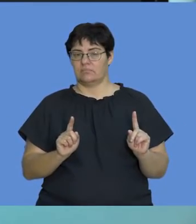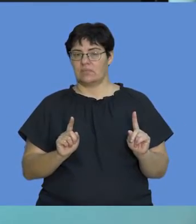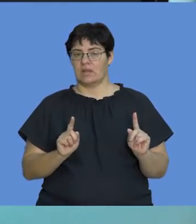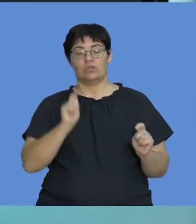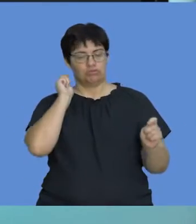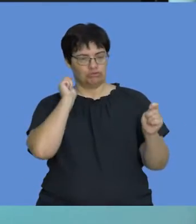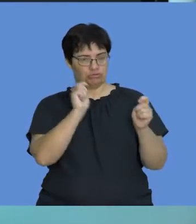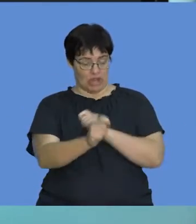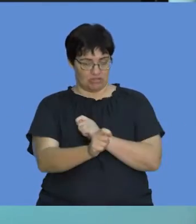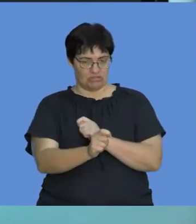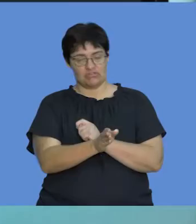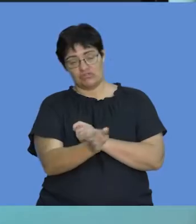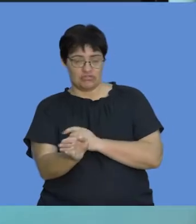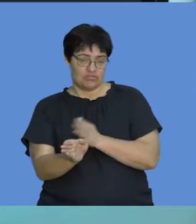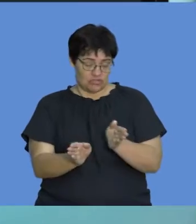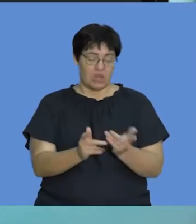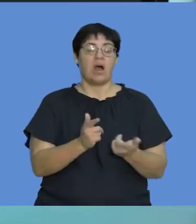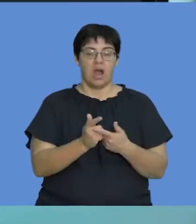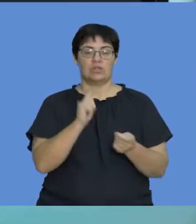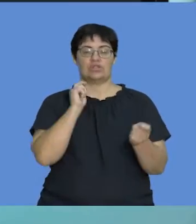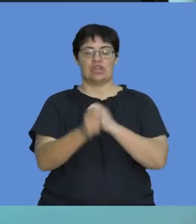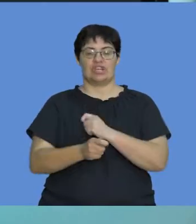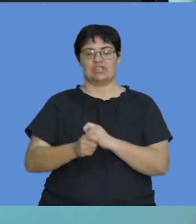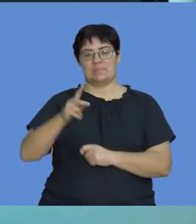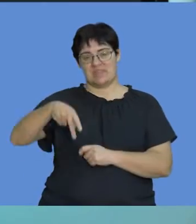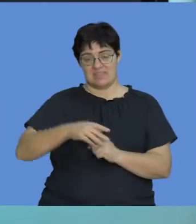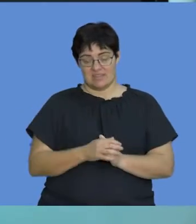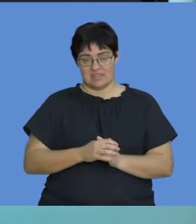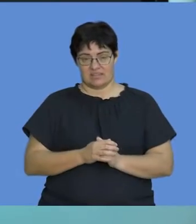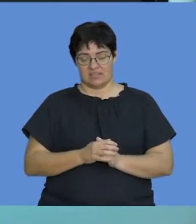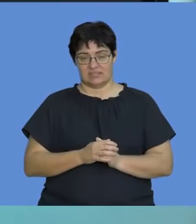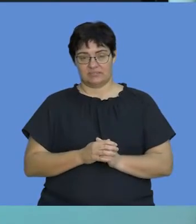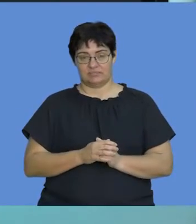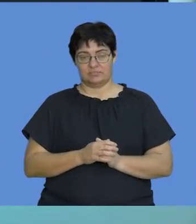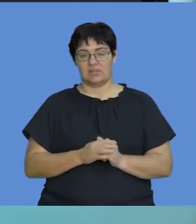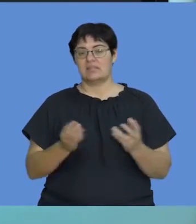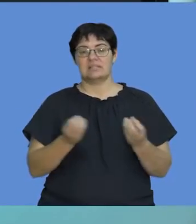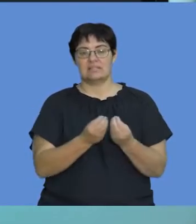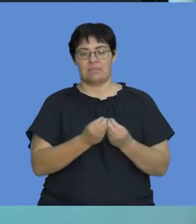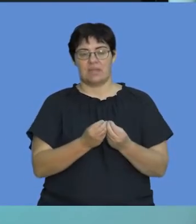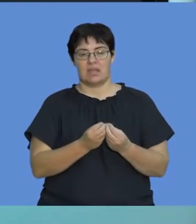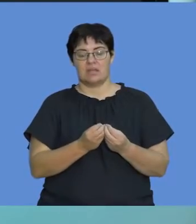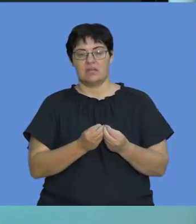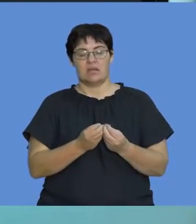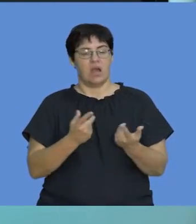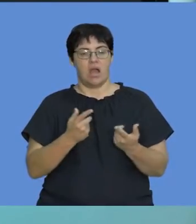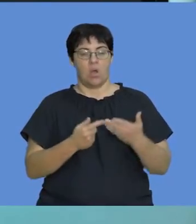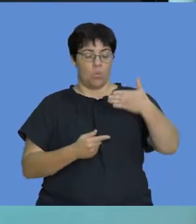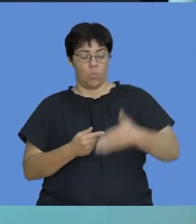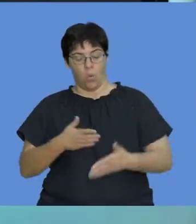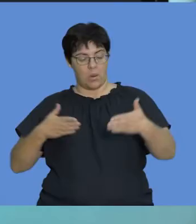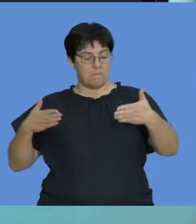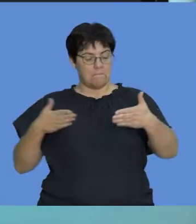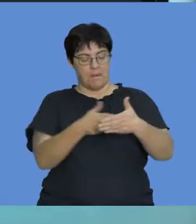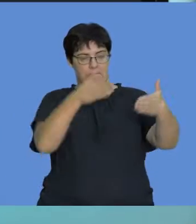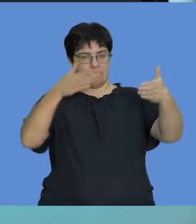in direction definitely changes momentum. And we're really going to talk about change in direction when something hits a wall and bounces back